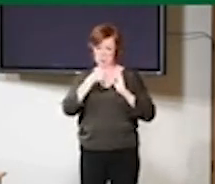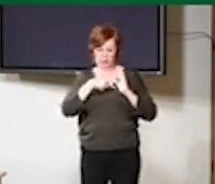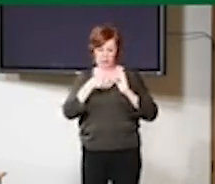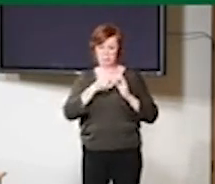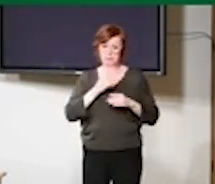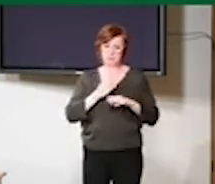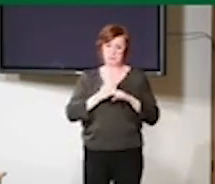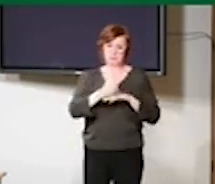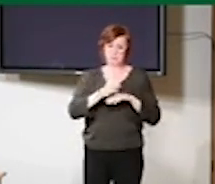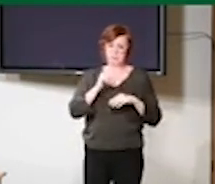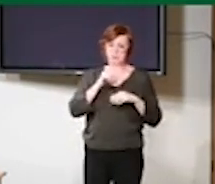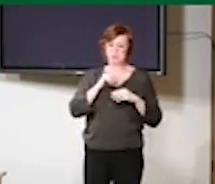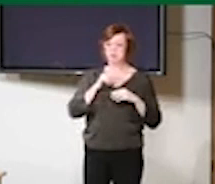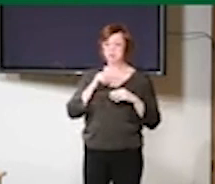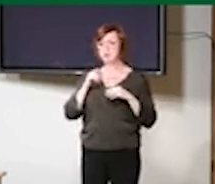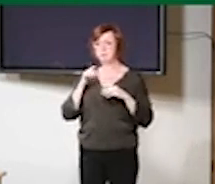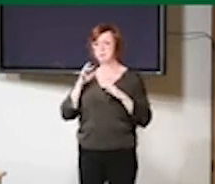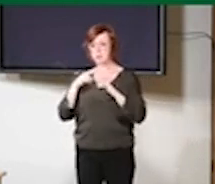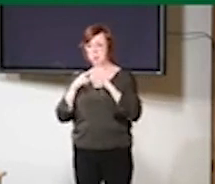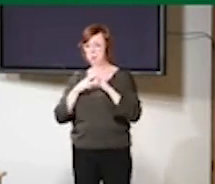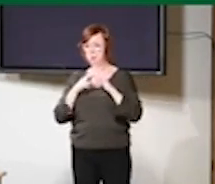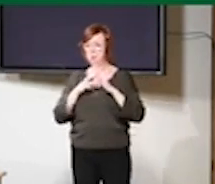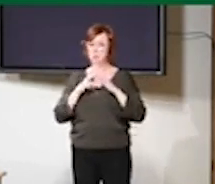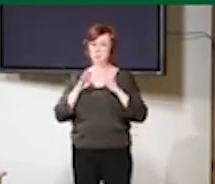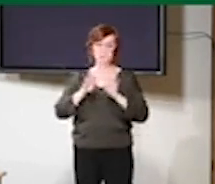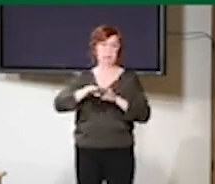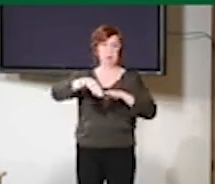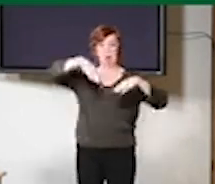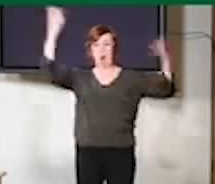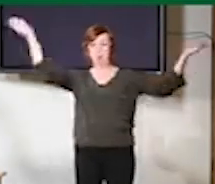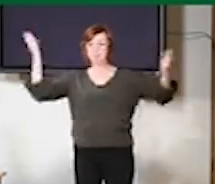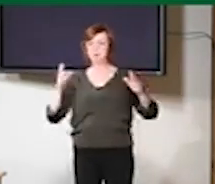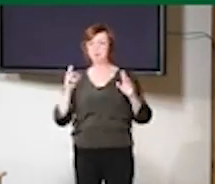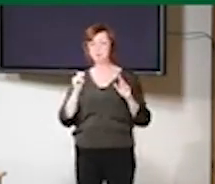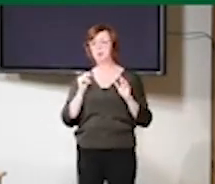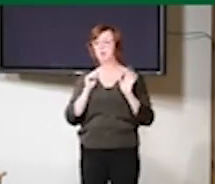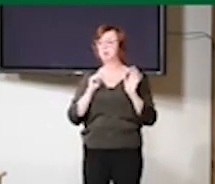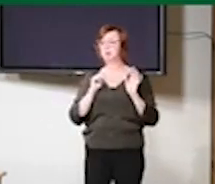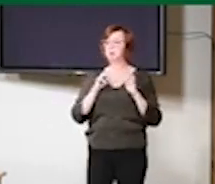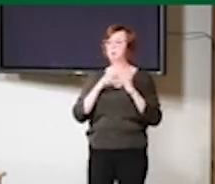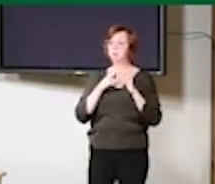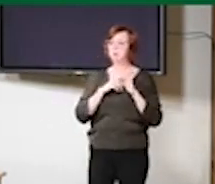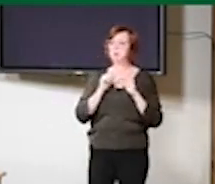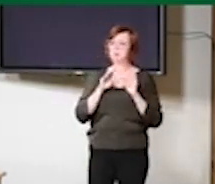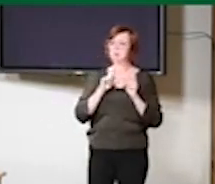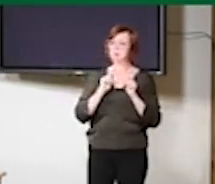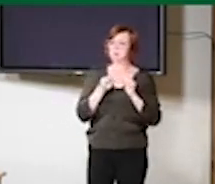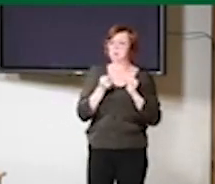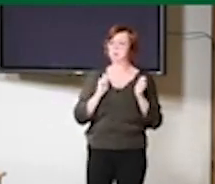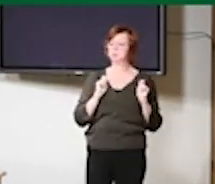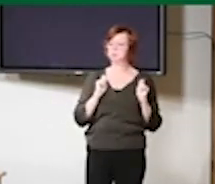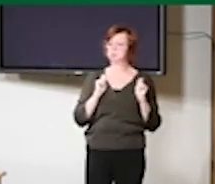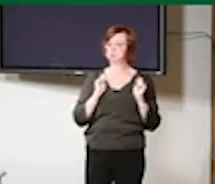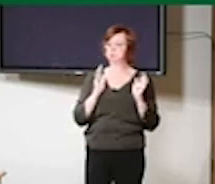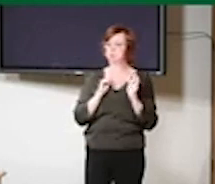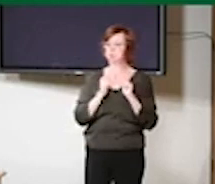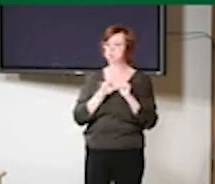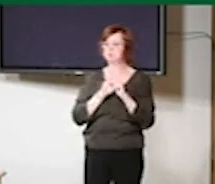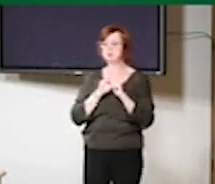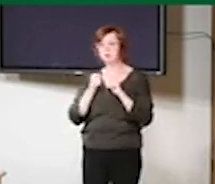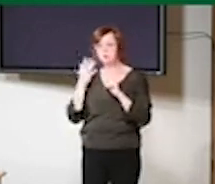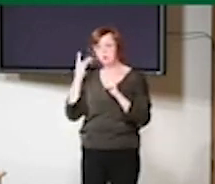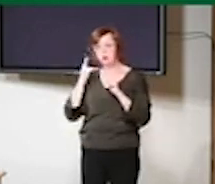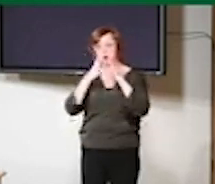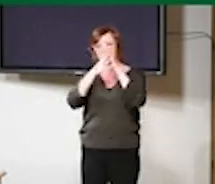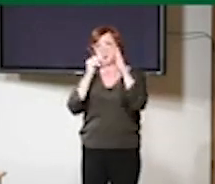those regulations, and it's done so mirroring a federal change that was made, a federal policy that was